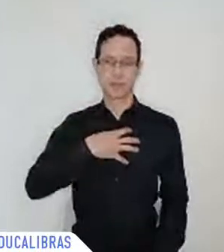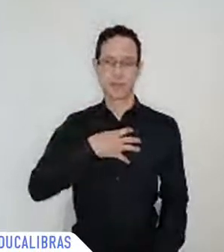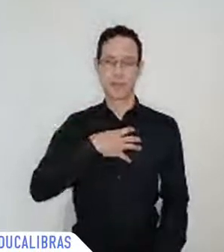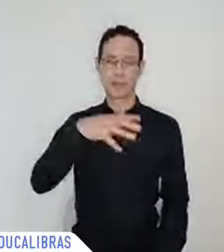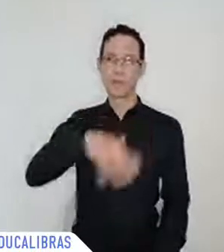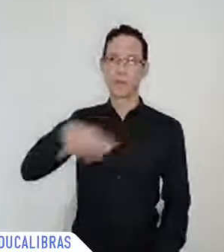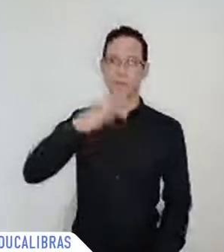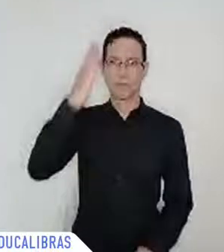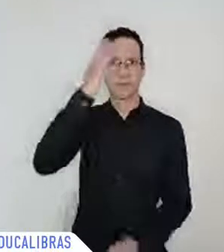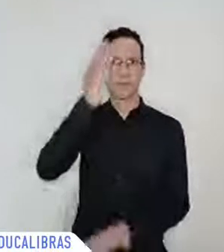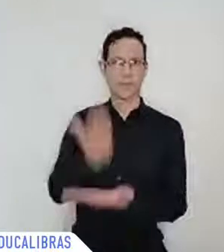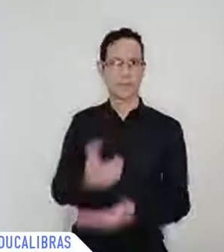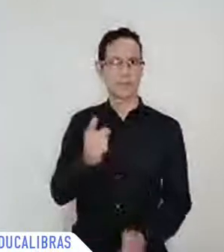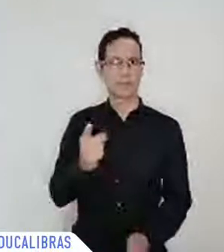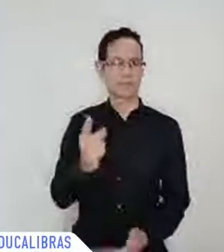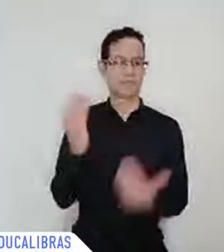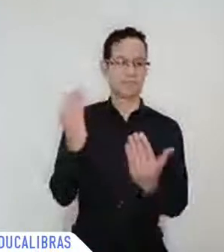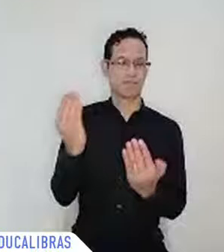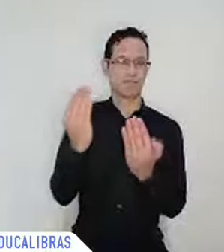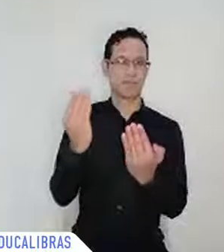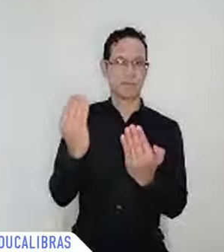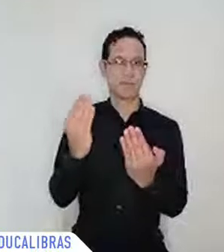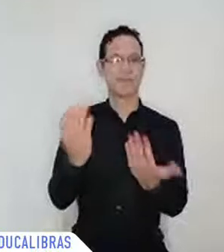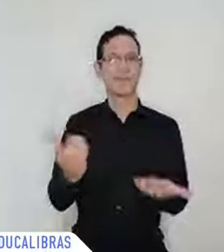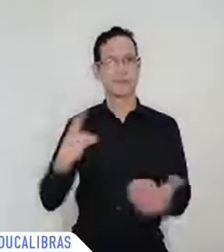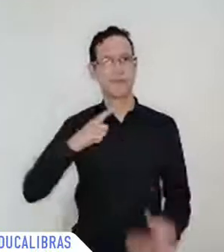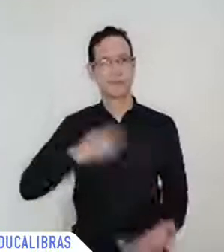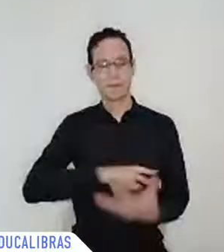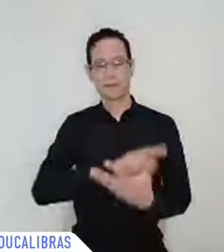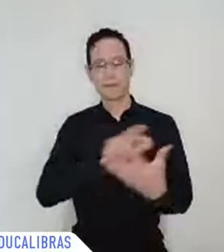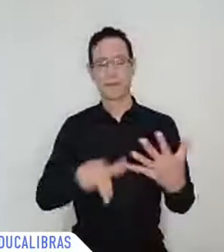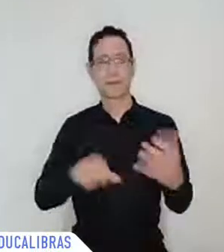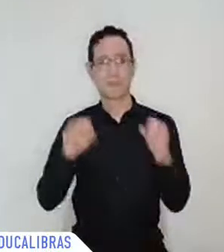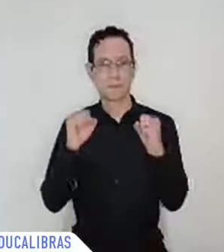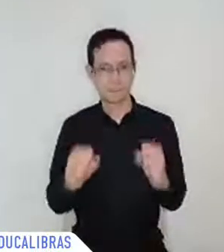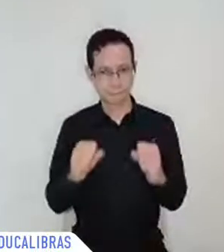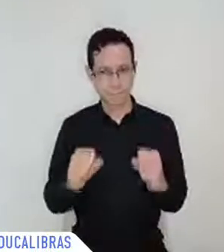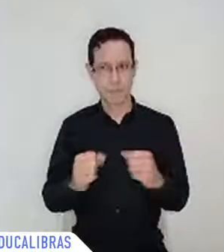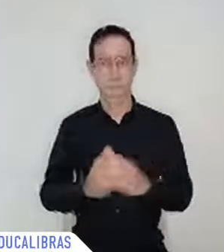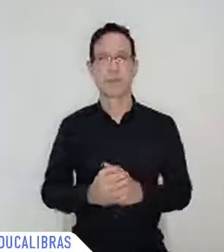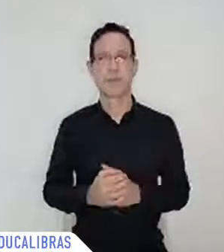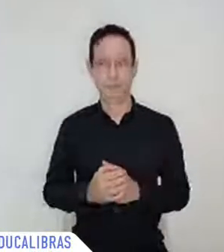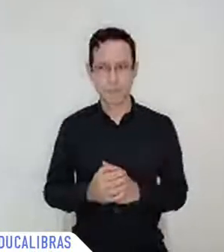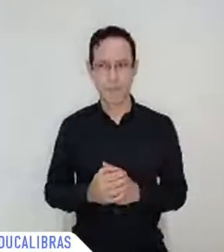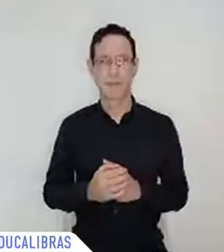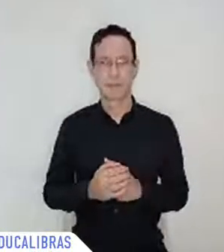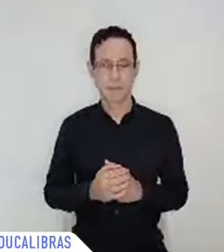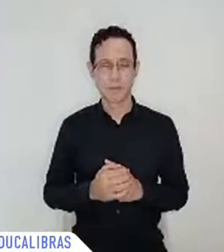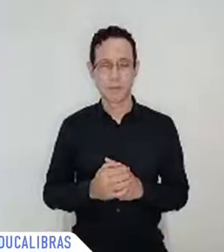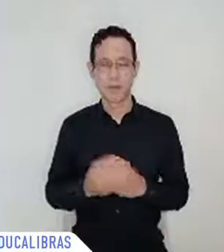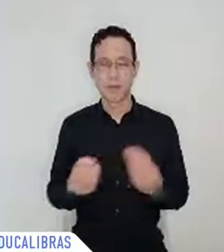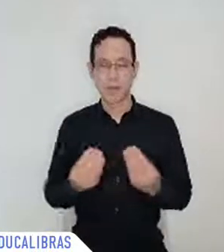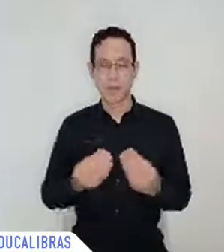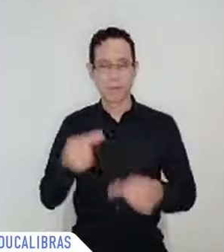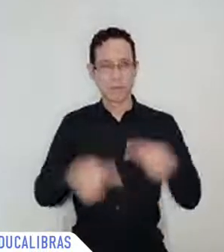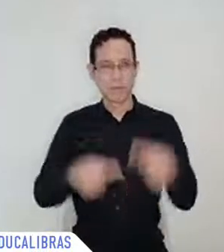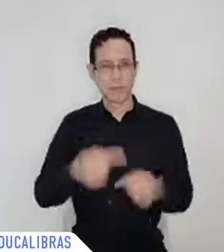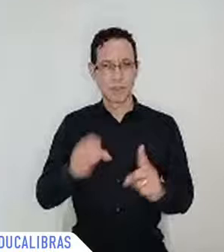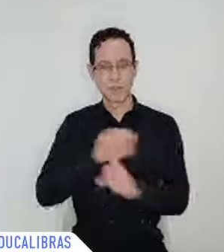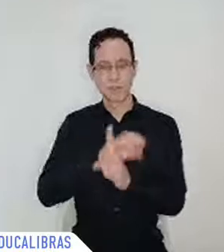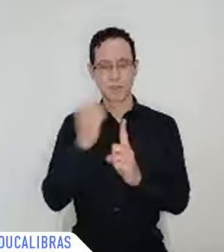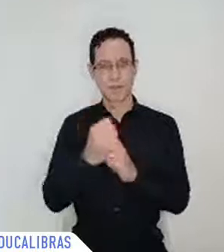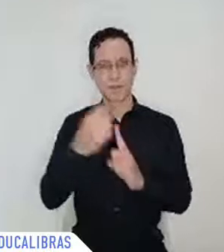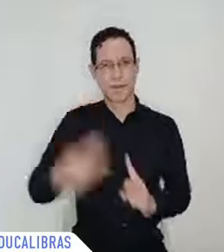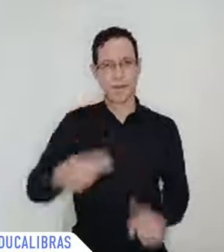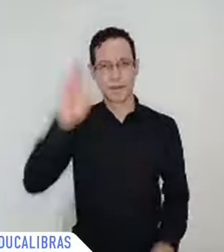trust seems to reduce, and the trust in media may be associated to